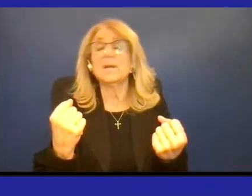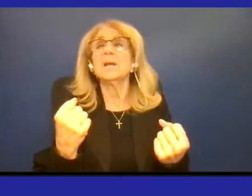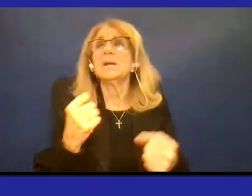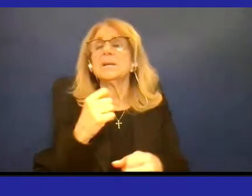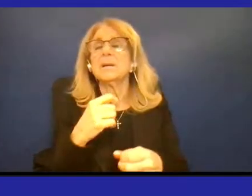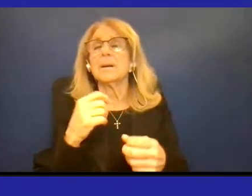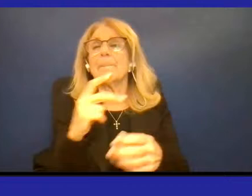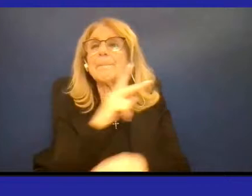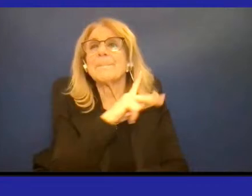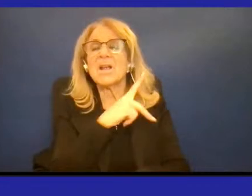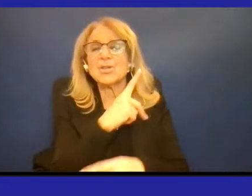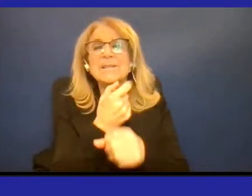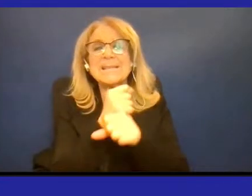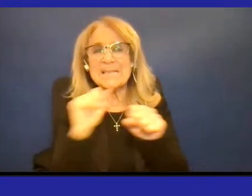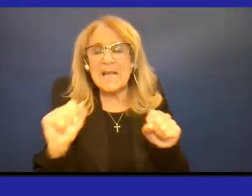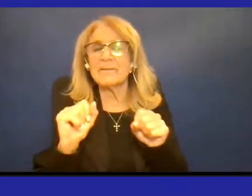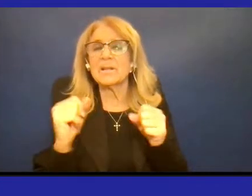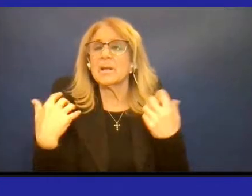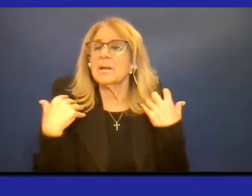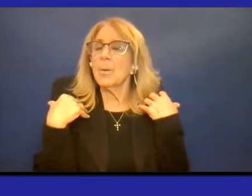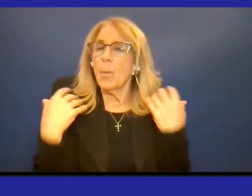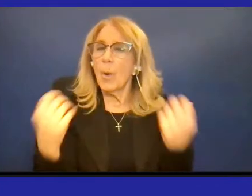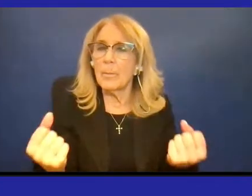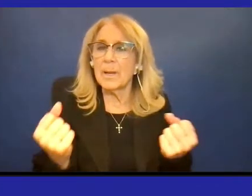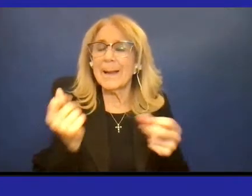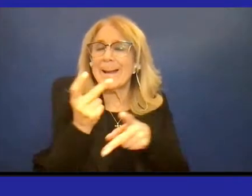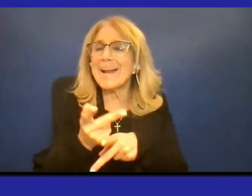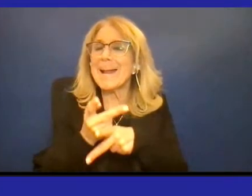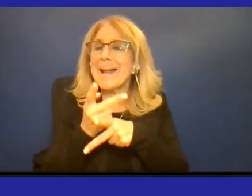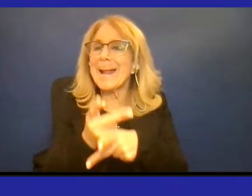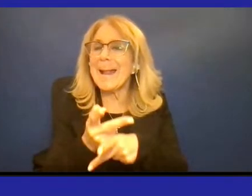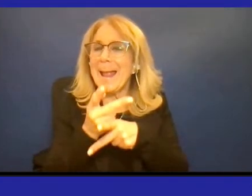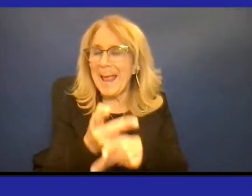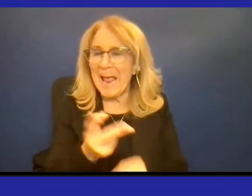and care experience. Of course, care experience.